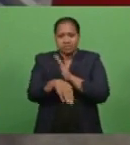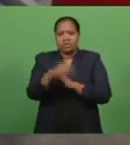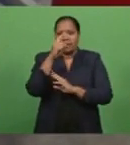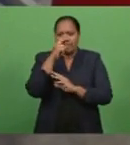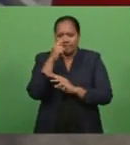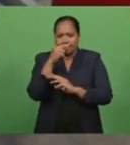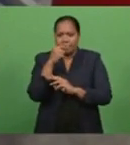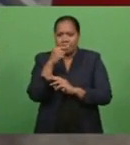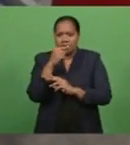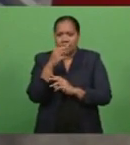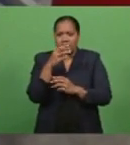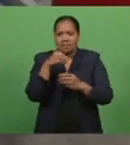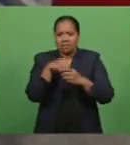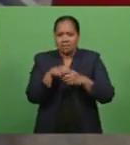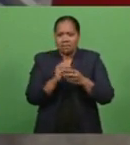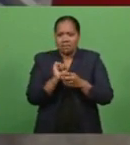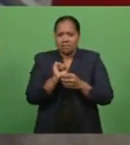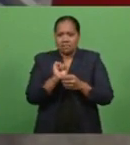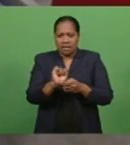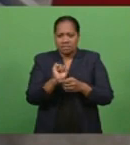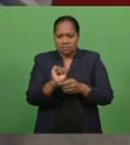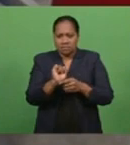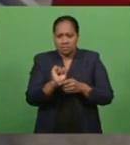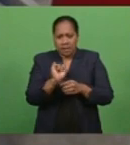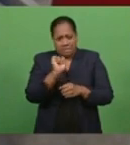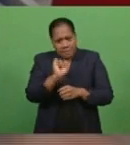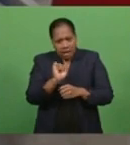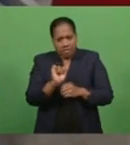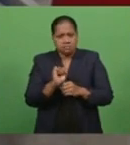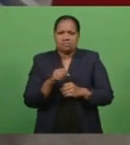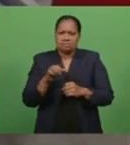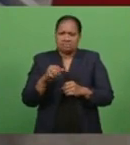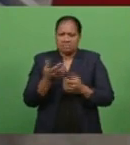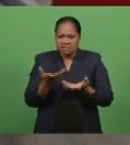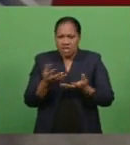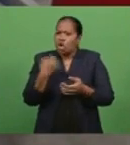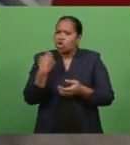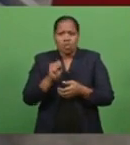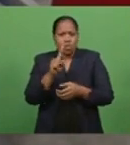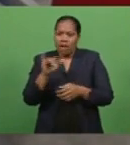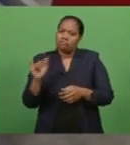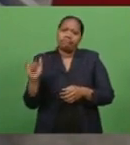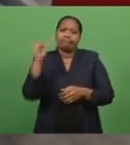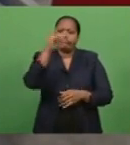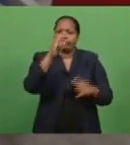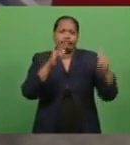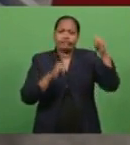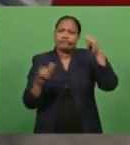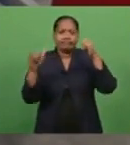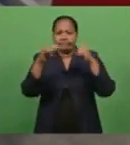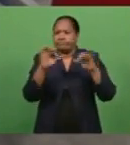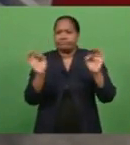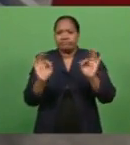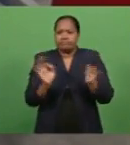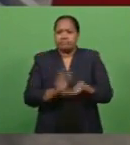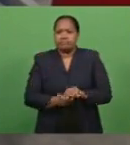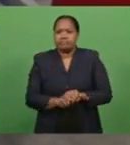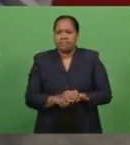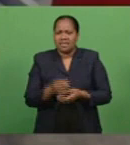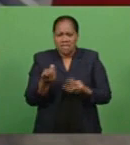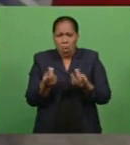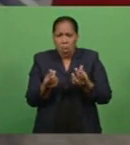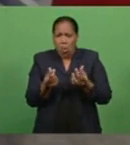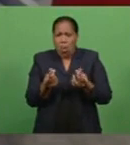less. No one's flying anywhere. So we have a lot of extra oil supply that's simply not being